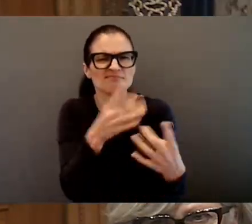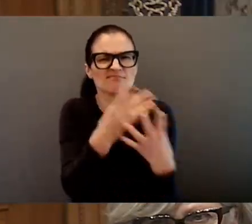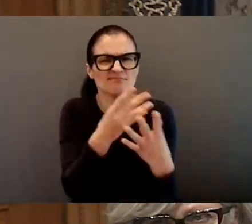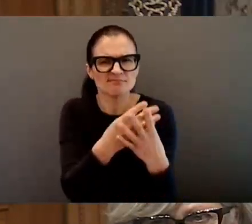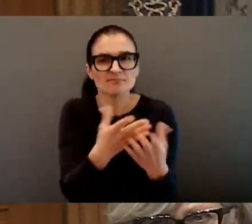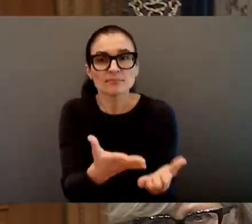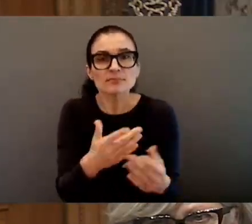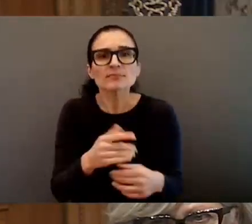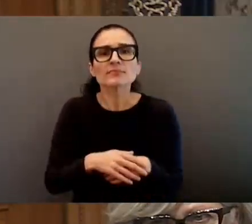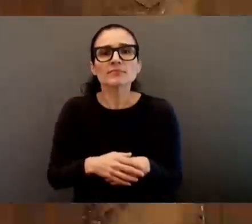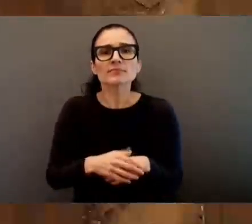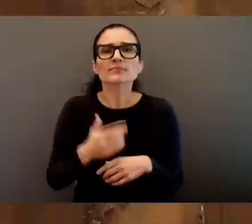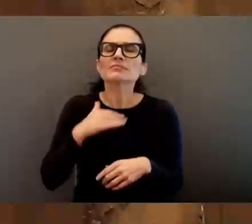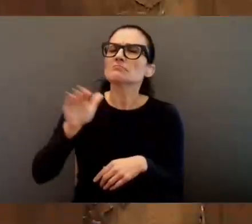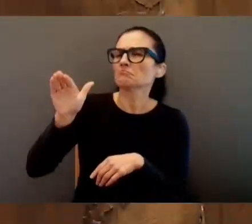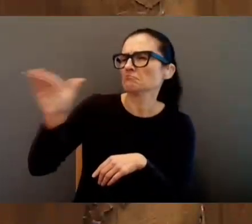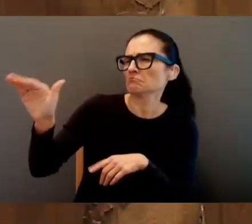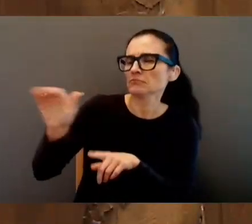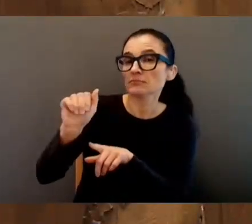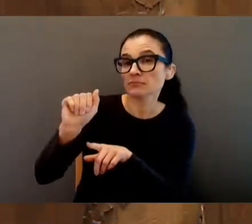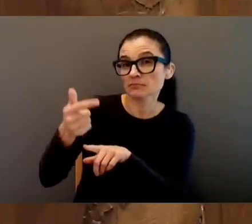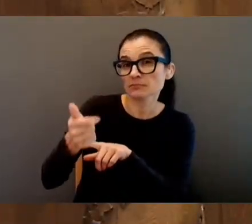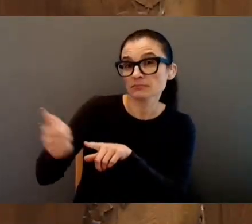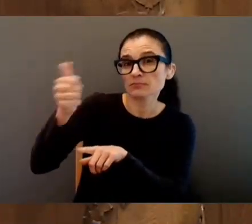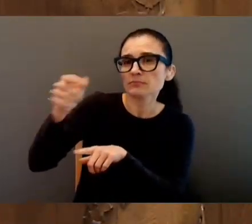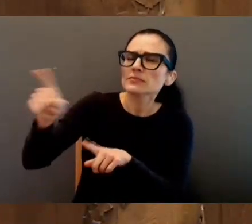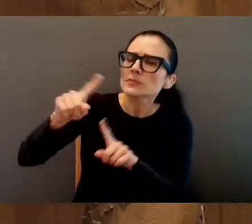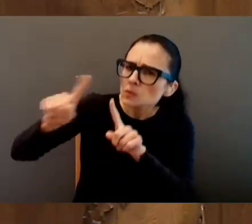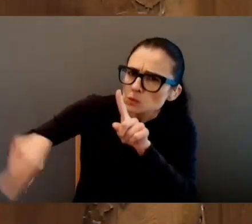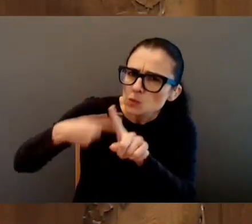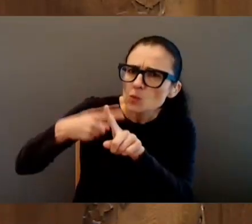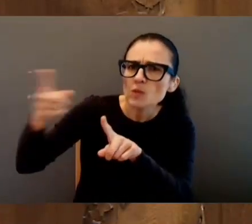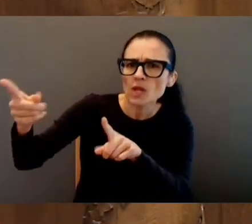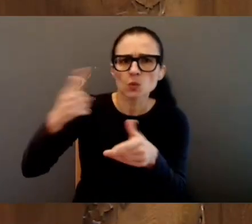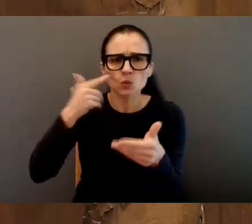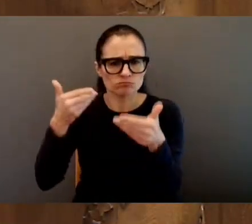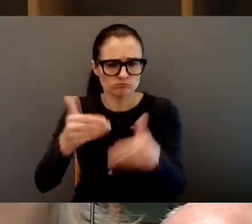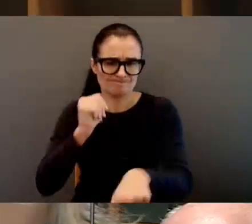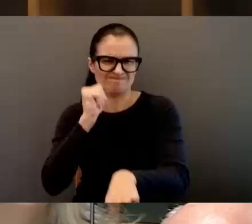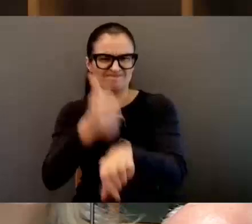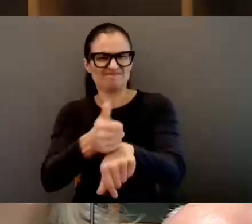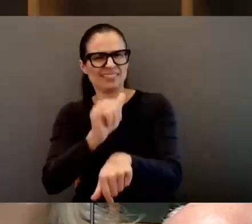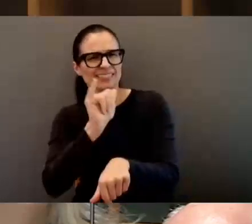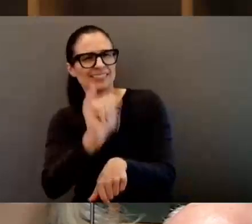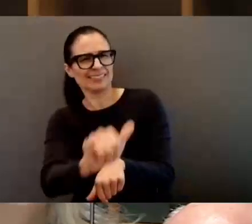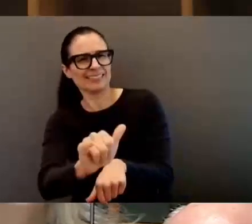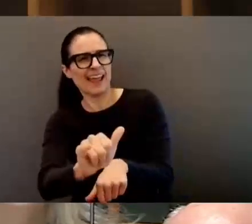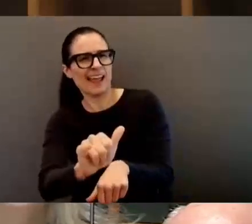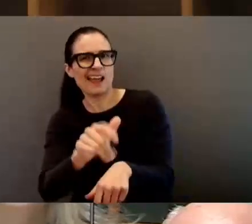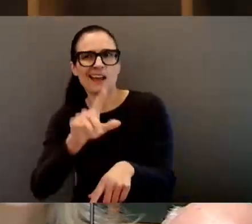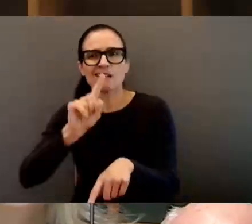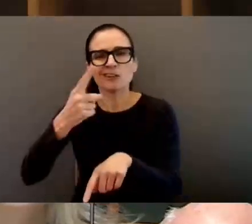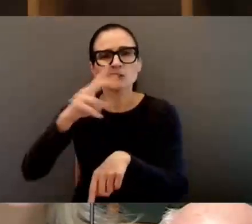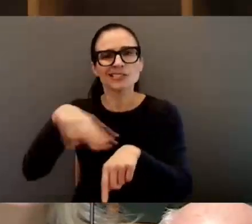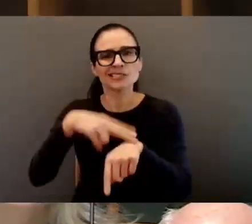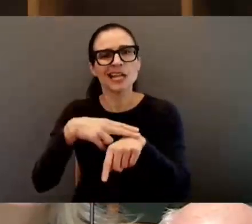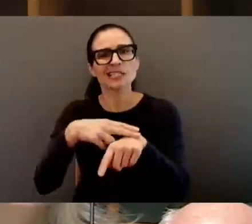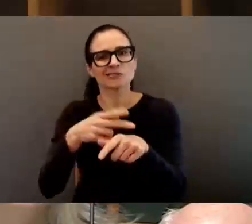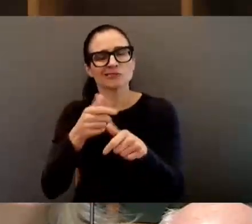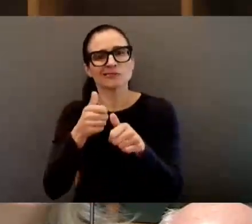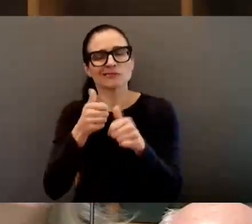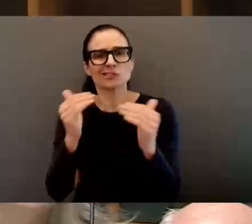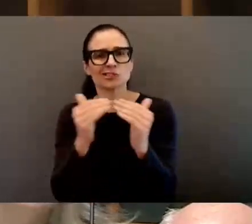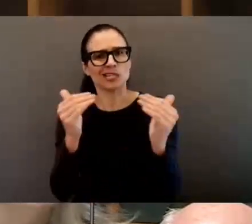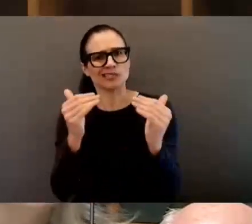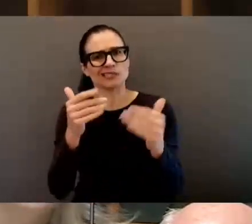aggression? Attorney General. I just want to thank the member for the question. It allows me to talk about some very important work